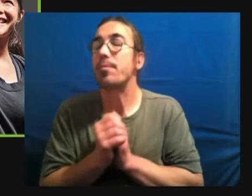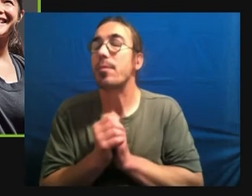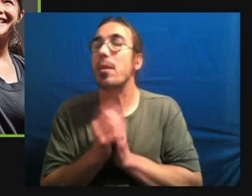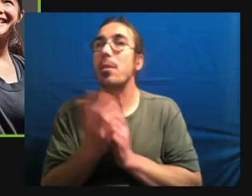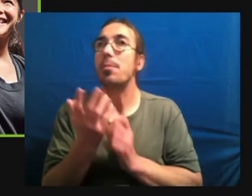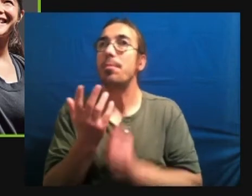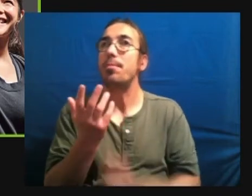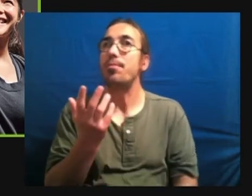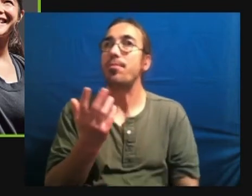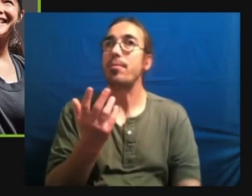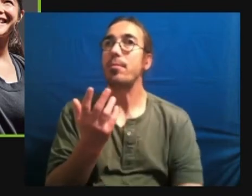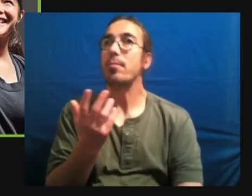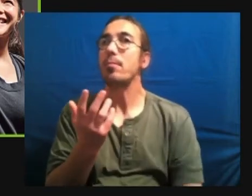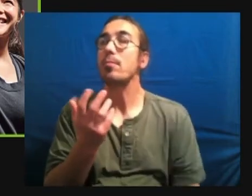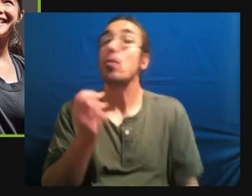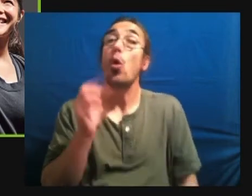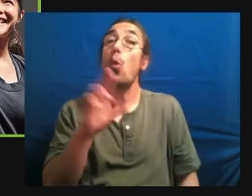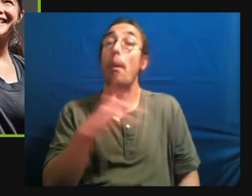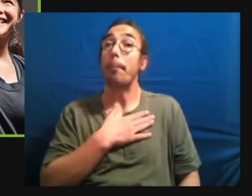If he admits that his